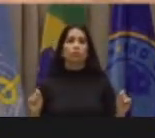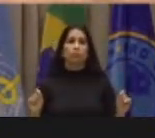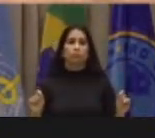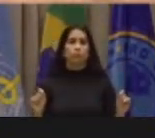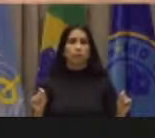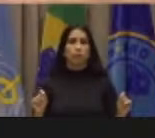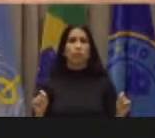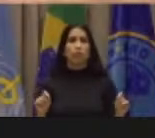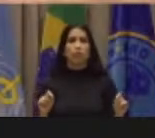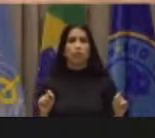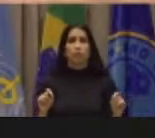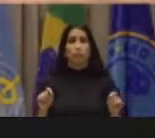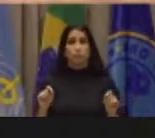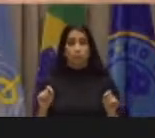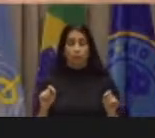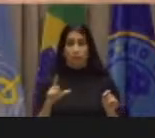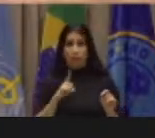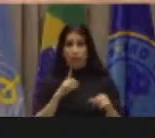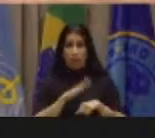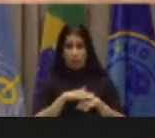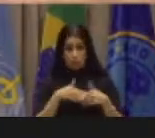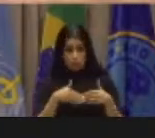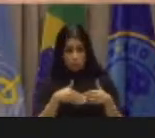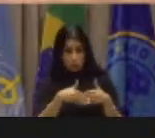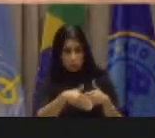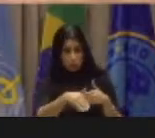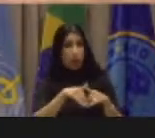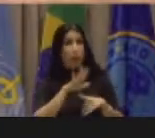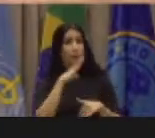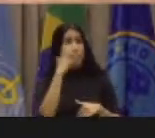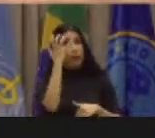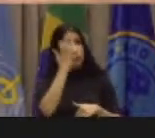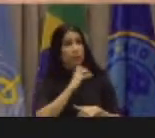neurological issues, a little more severe